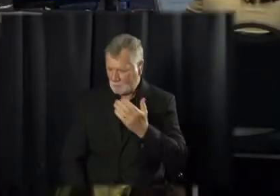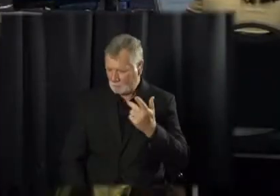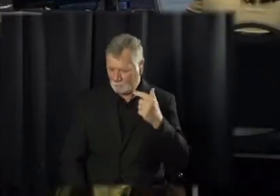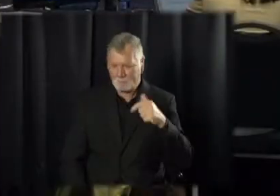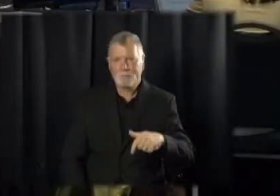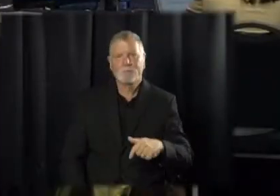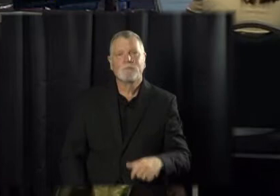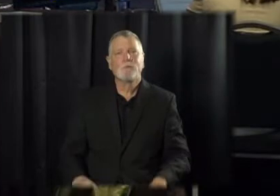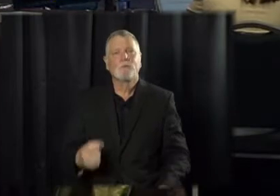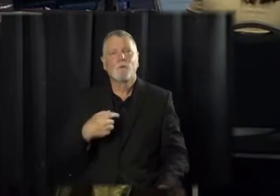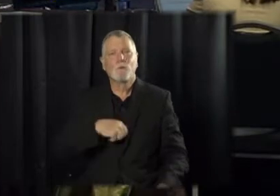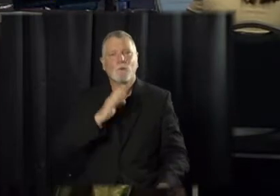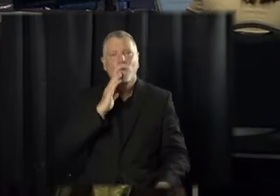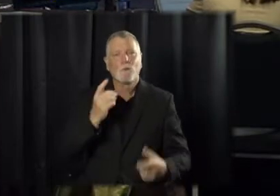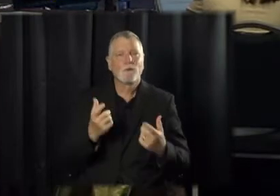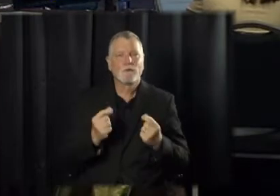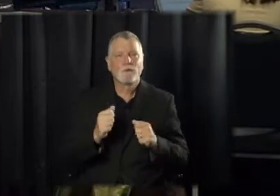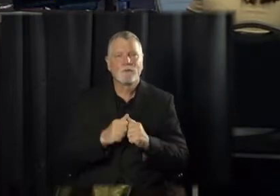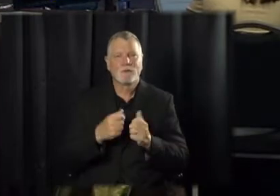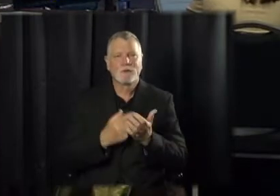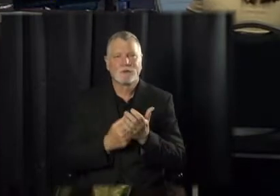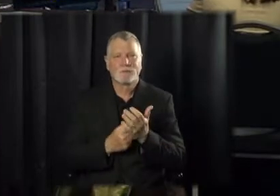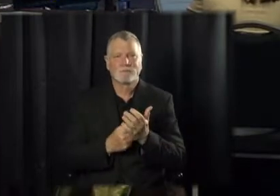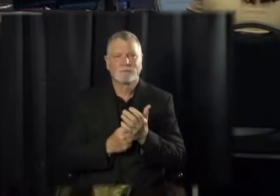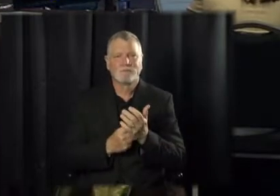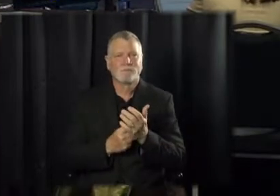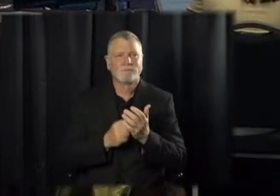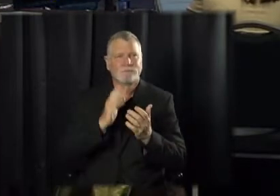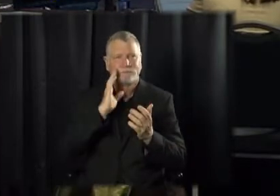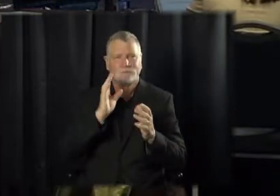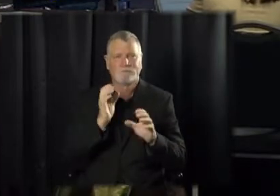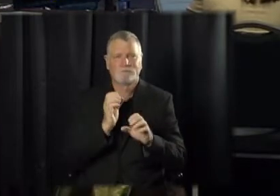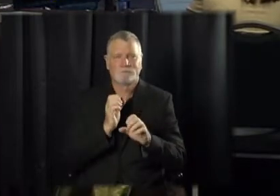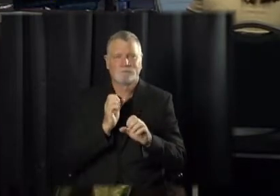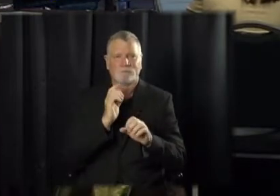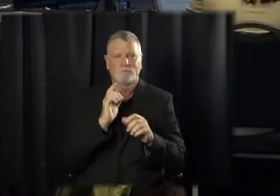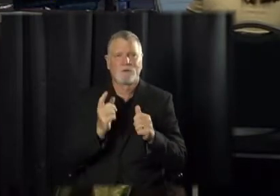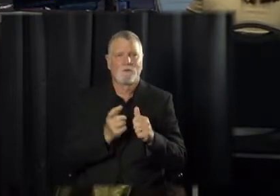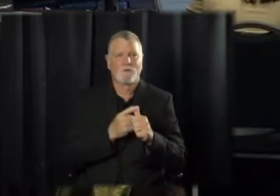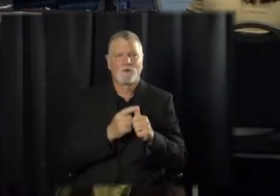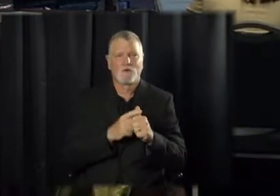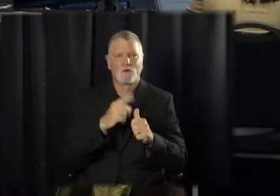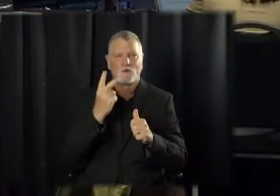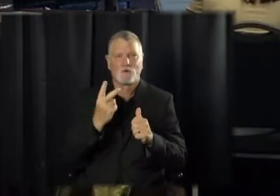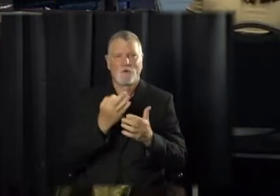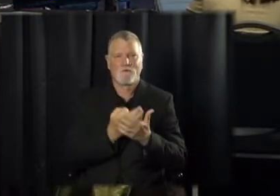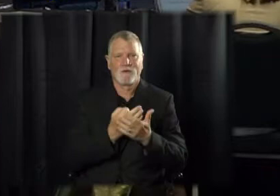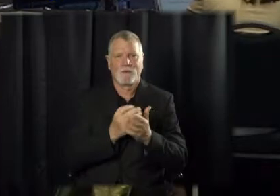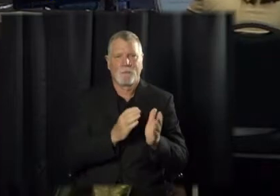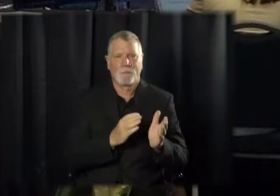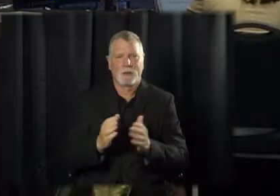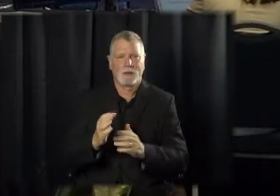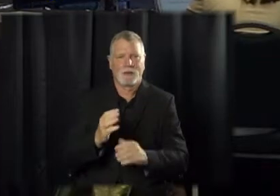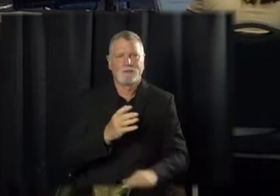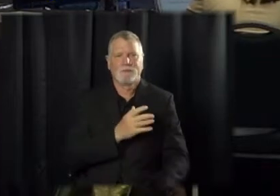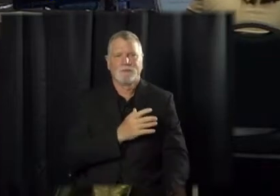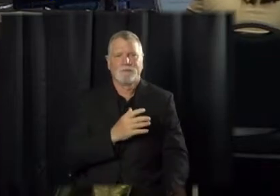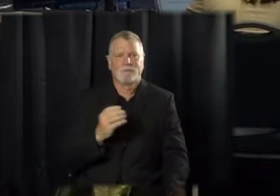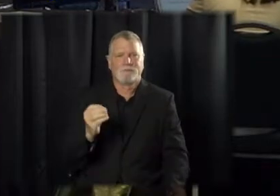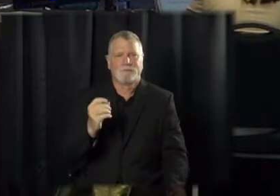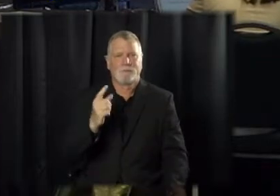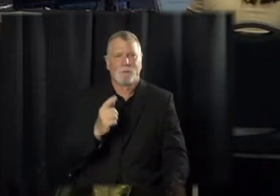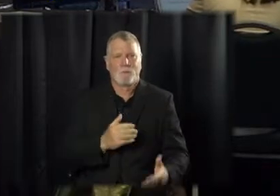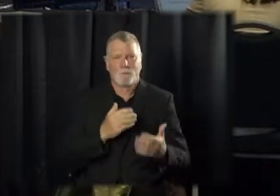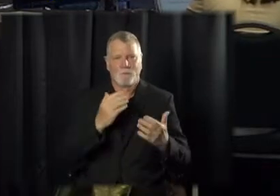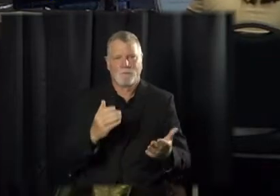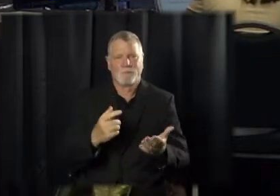outset, the way we'd like to do the discussion is we'll do the first 2 fiscal plans, so we'll